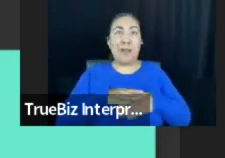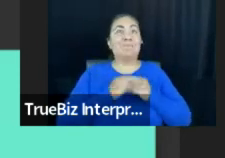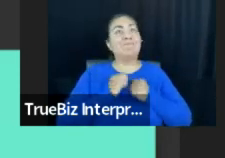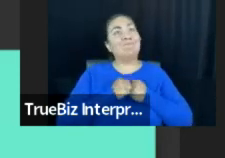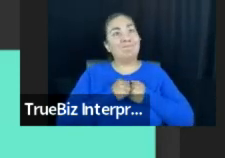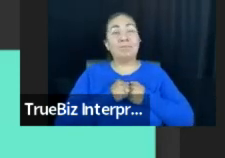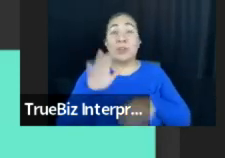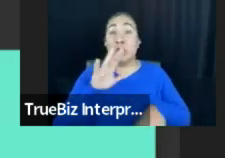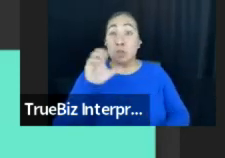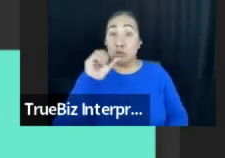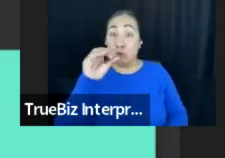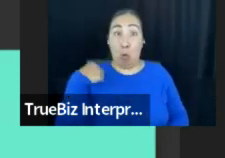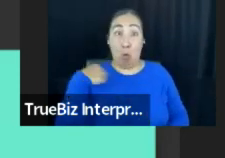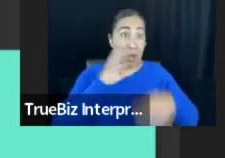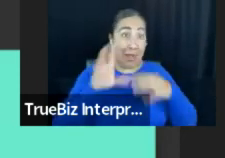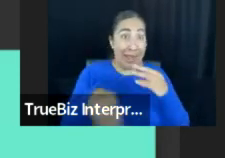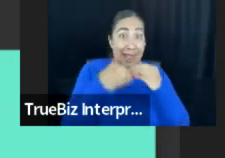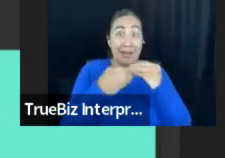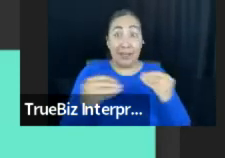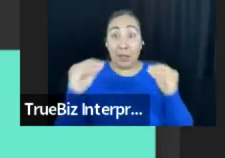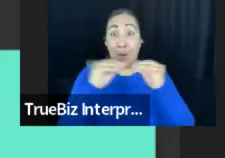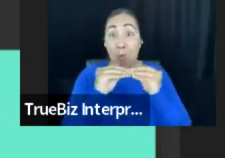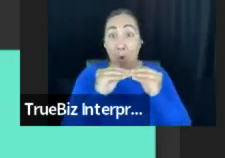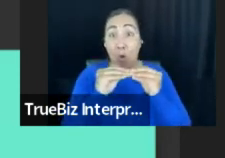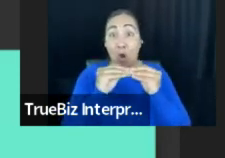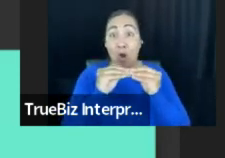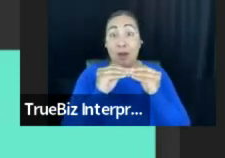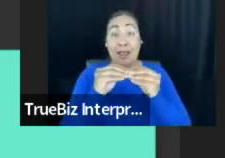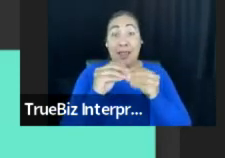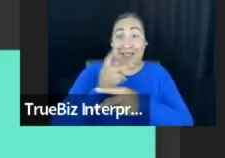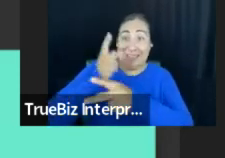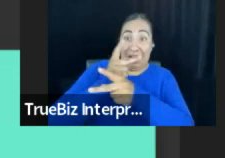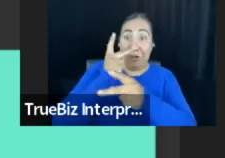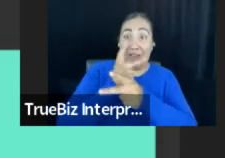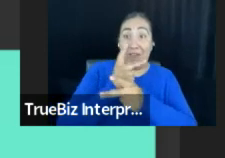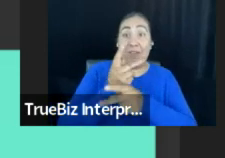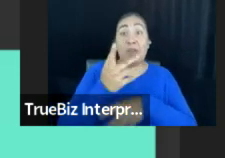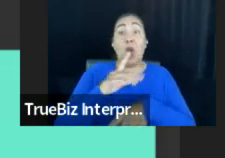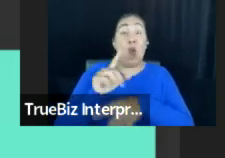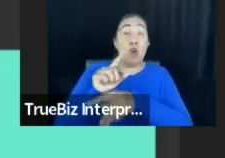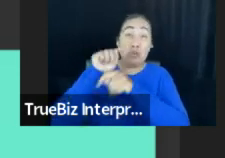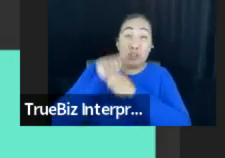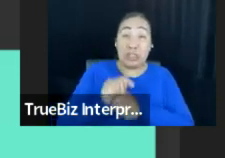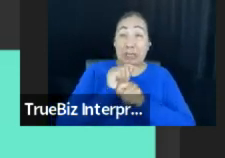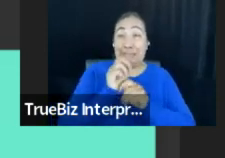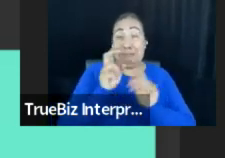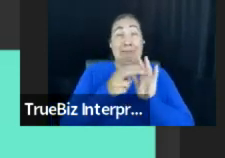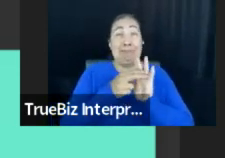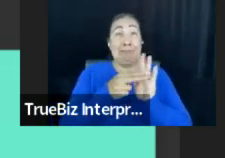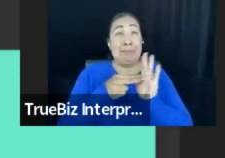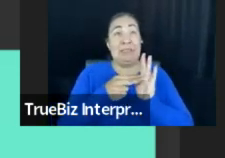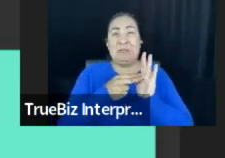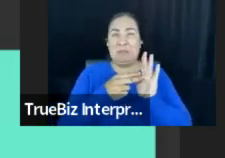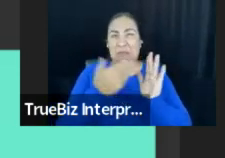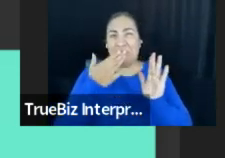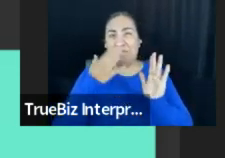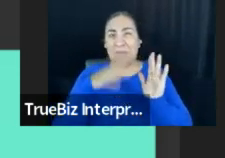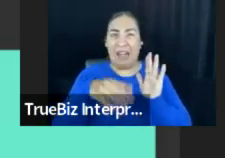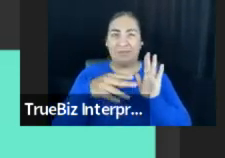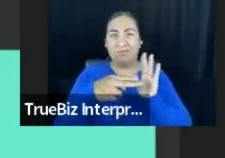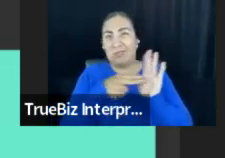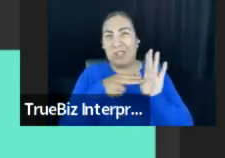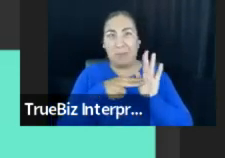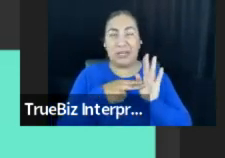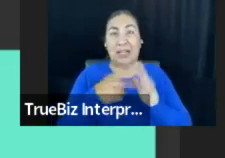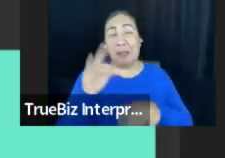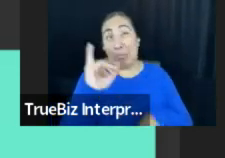caregiving, such as with traditionally stigmatized needs, such as mental health, we are